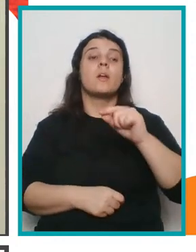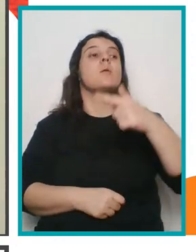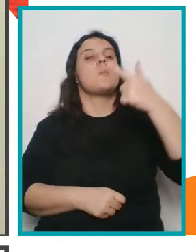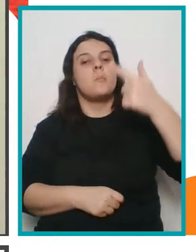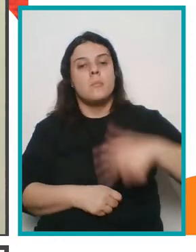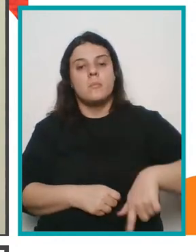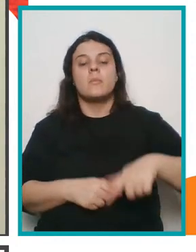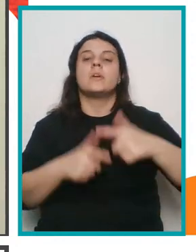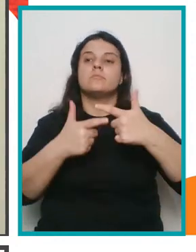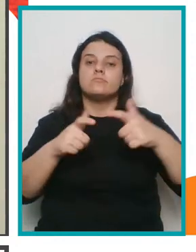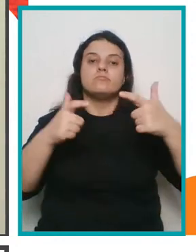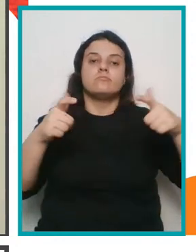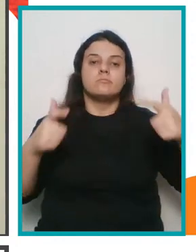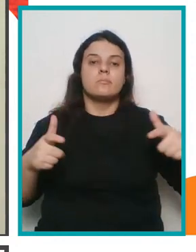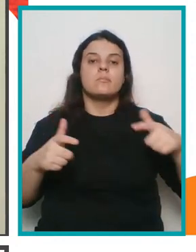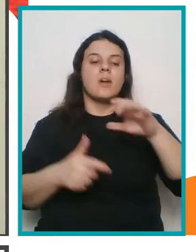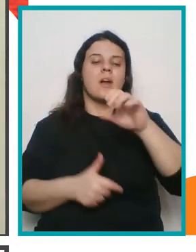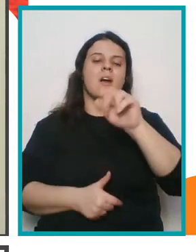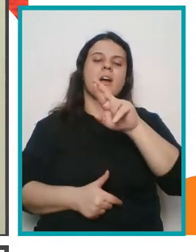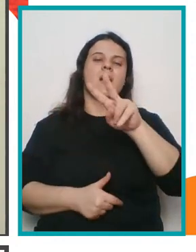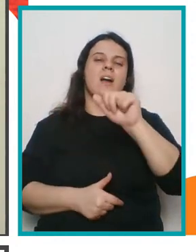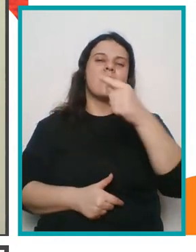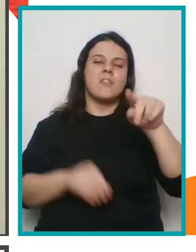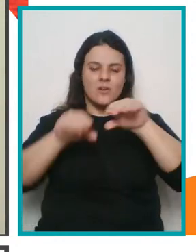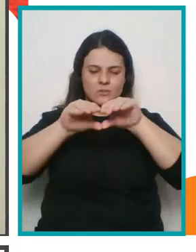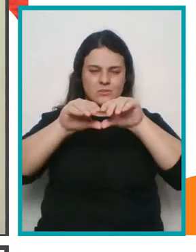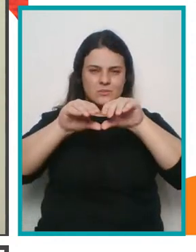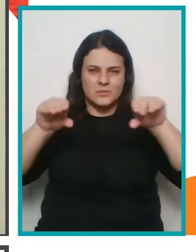especially in the communities that are affecting right now.